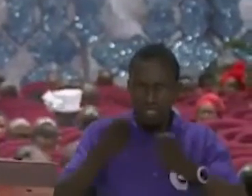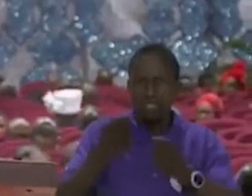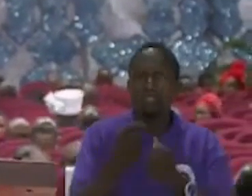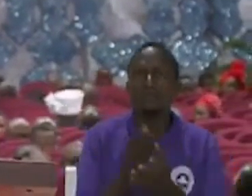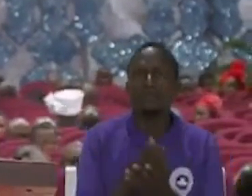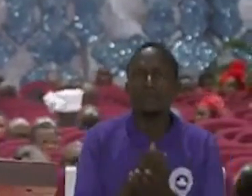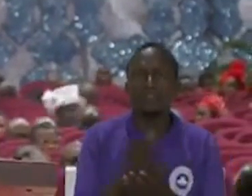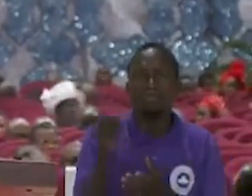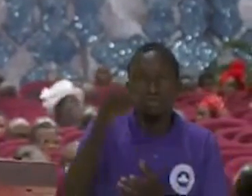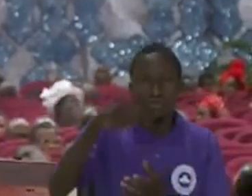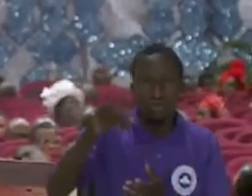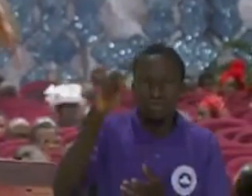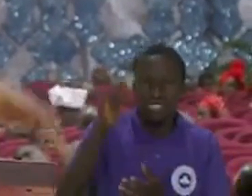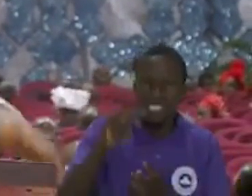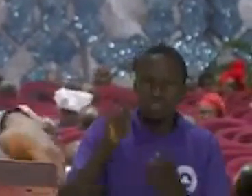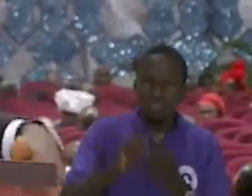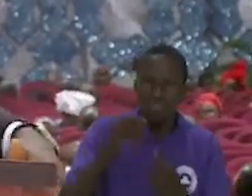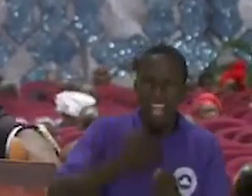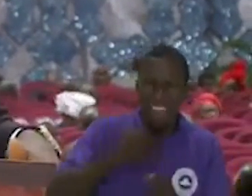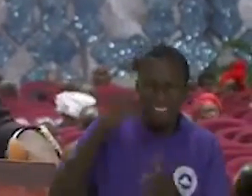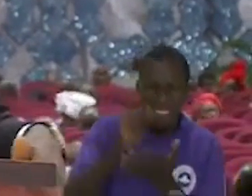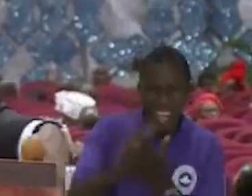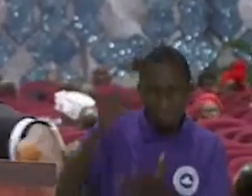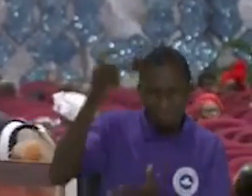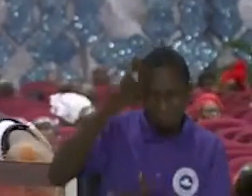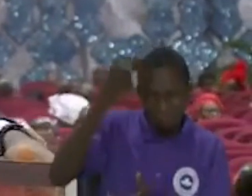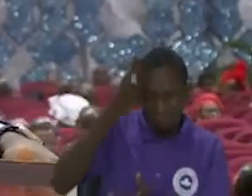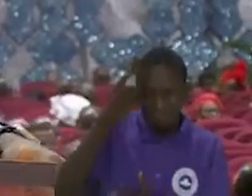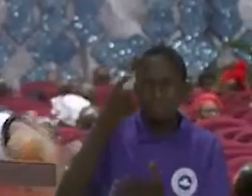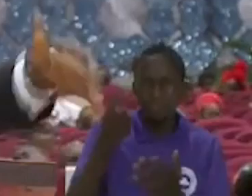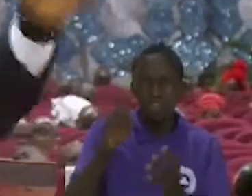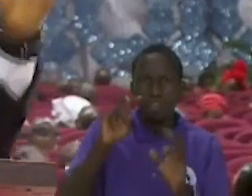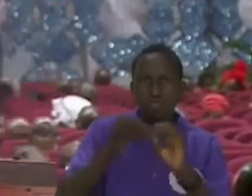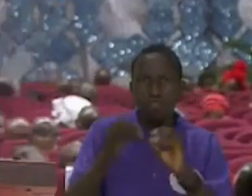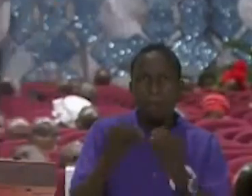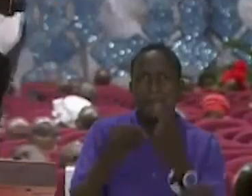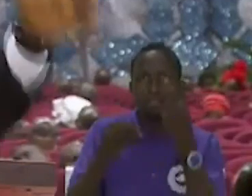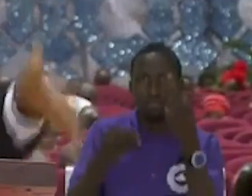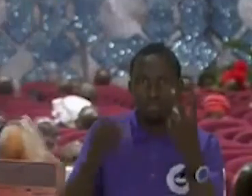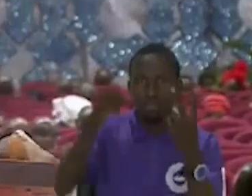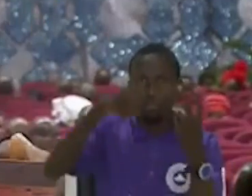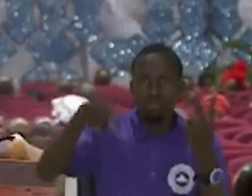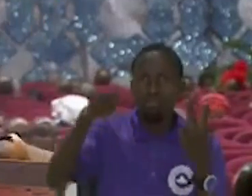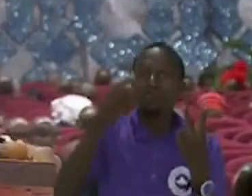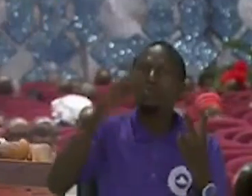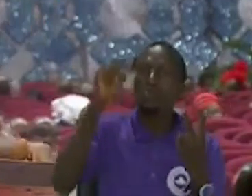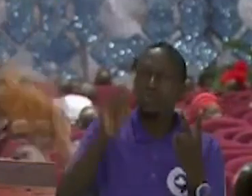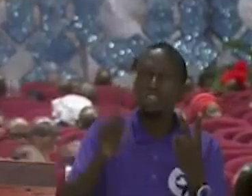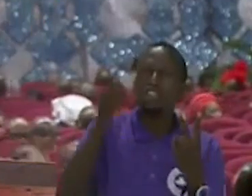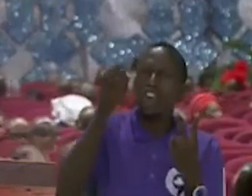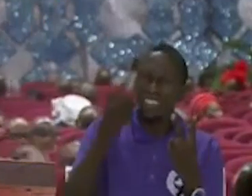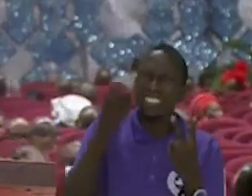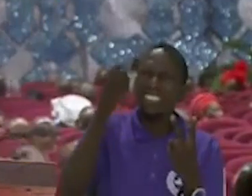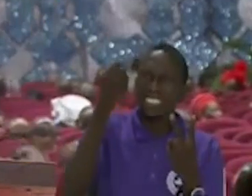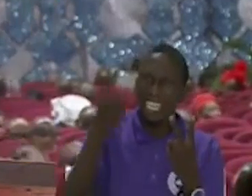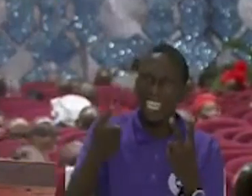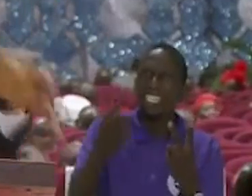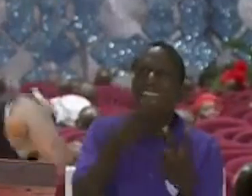You need to have that consciousness. Number two, you must understand and practice covenants.